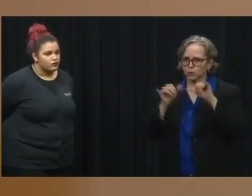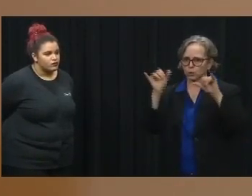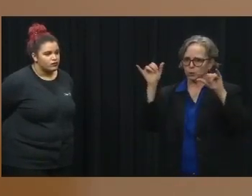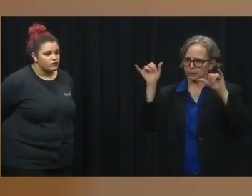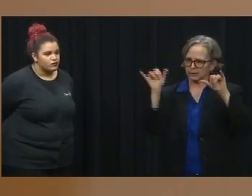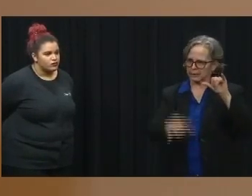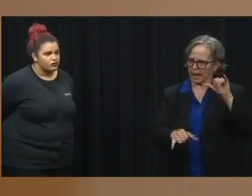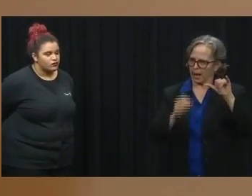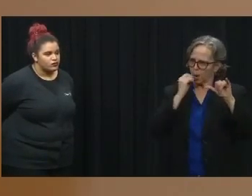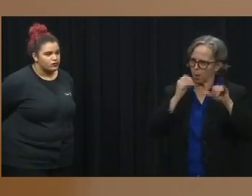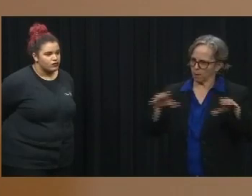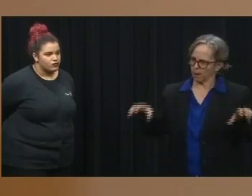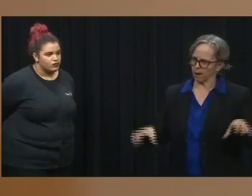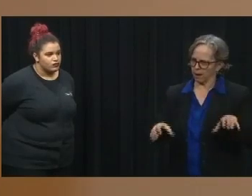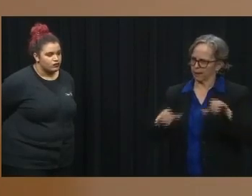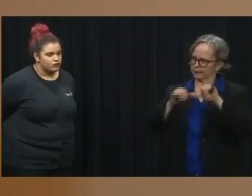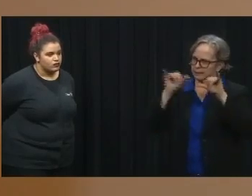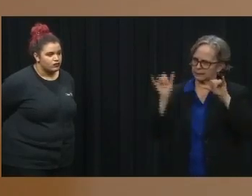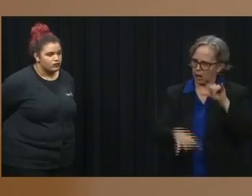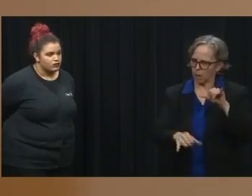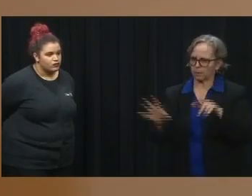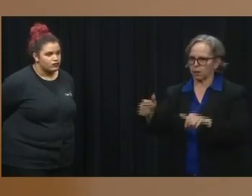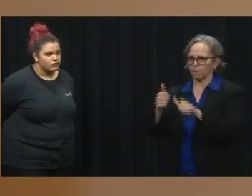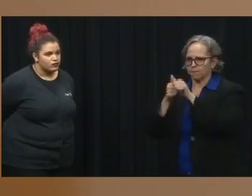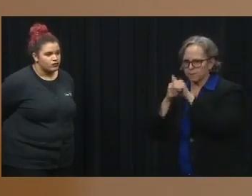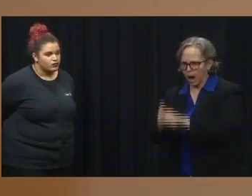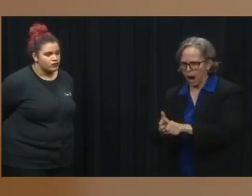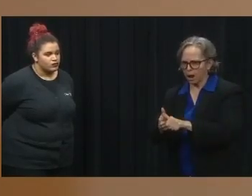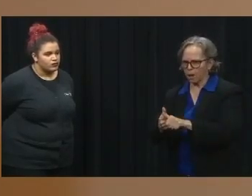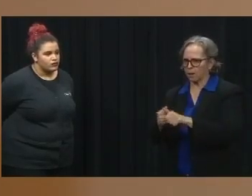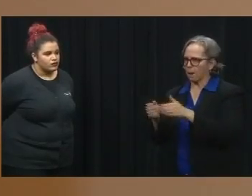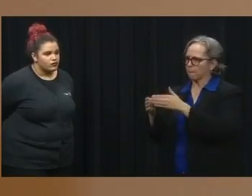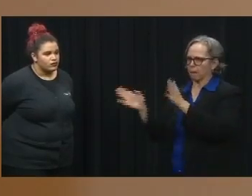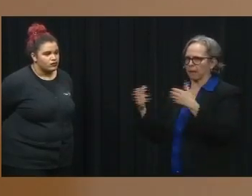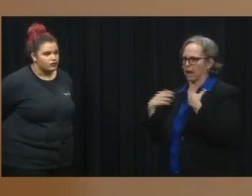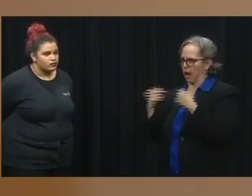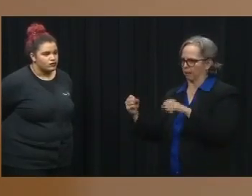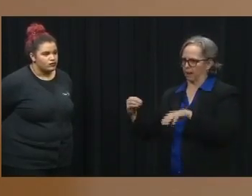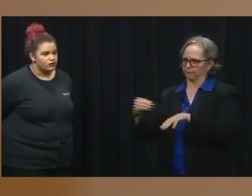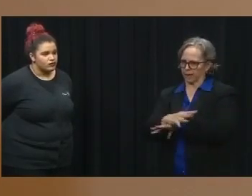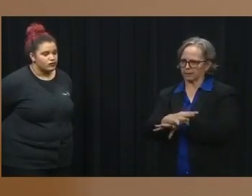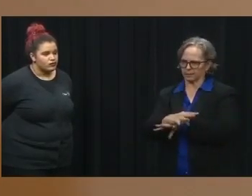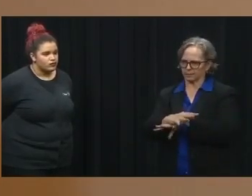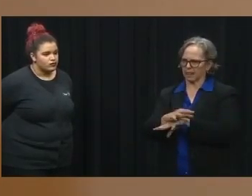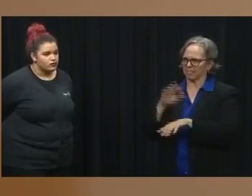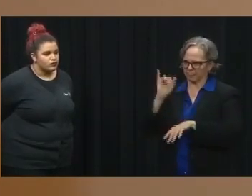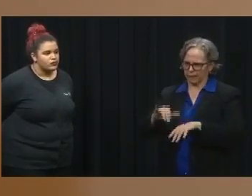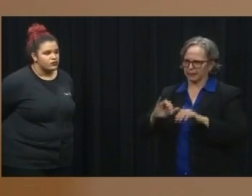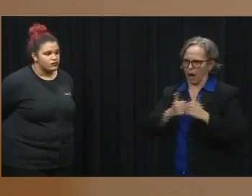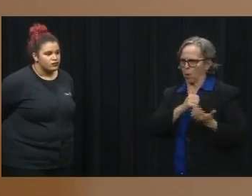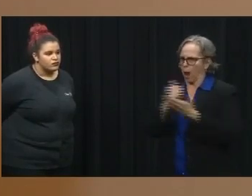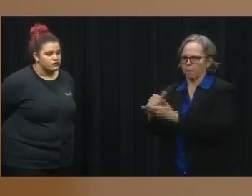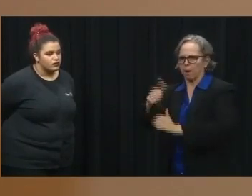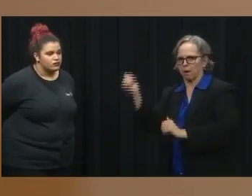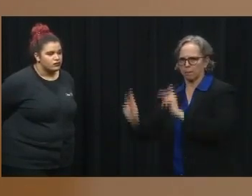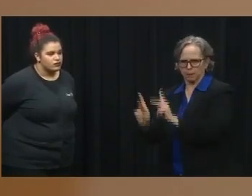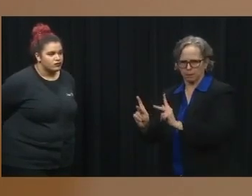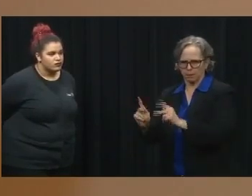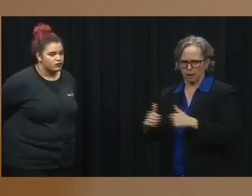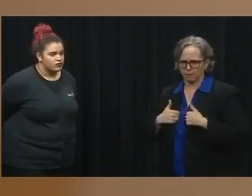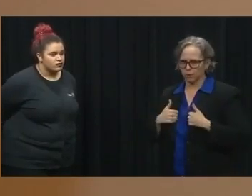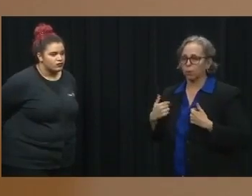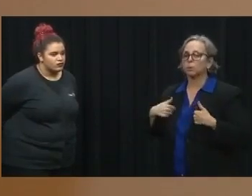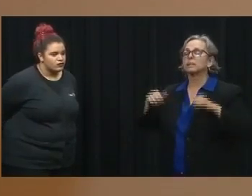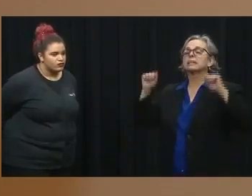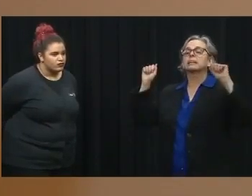follow the sound public health advice. Believe me, we will lift it the second we can in the most responsible way we can. And there will